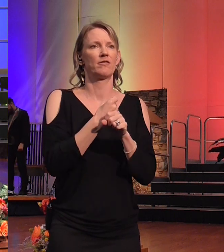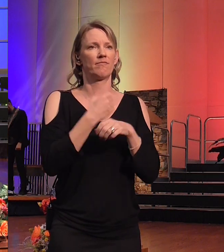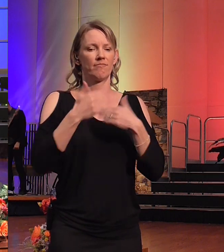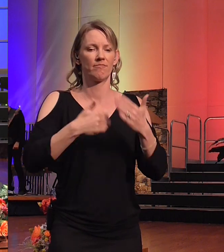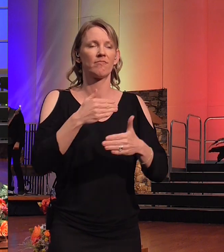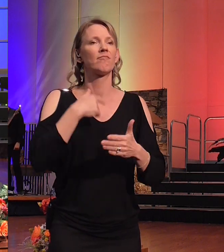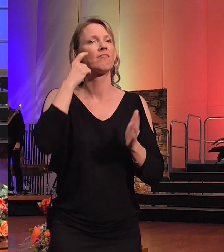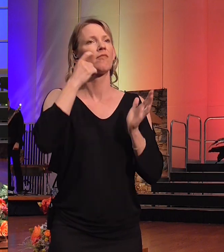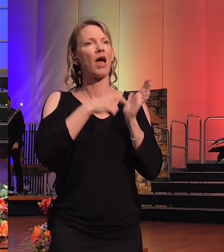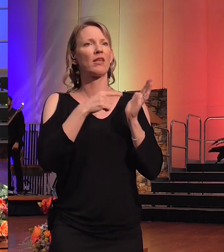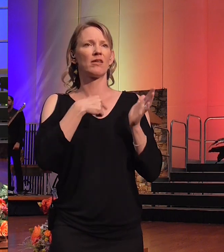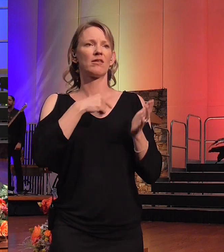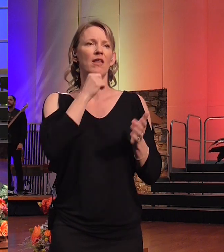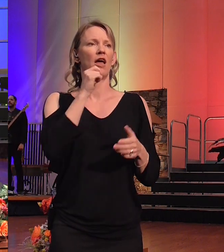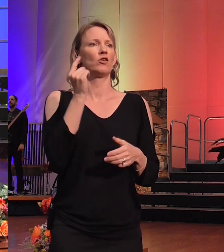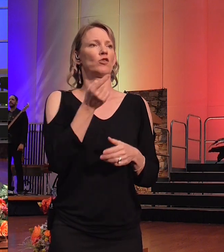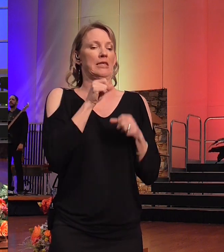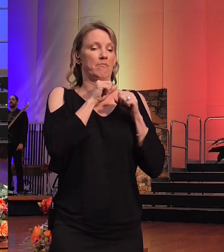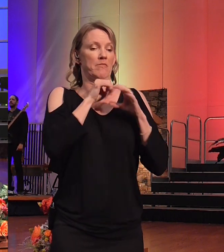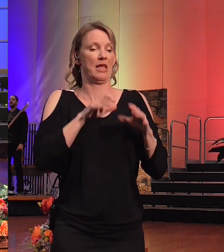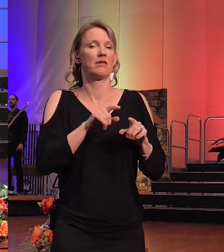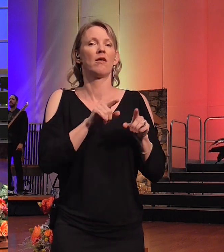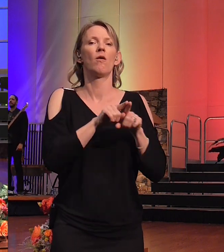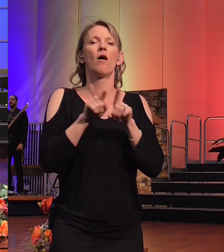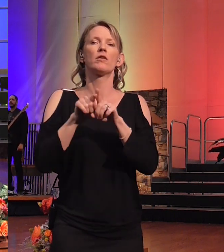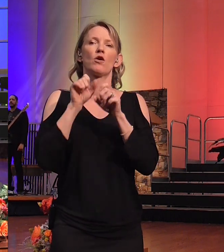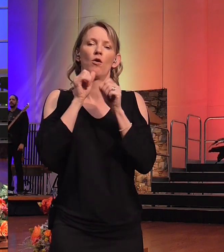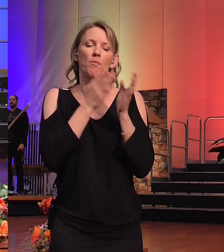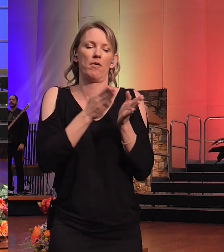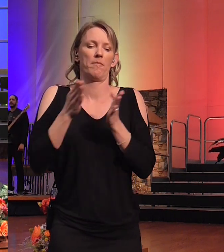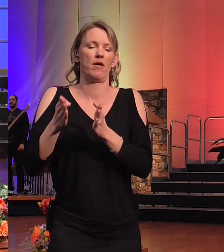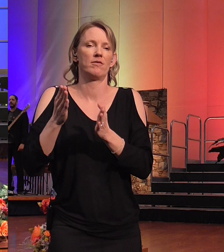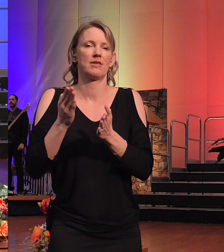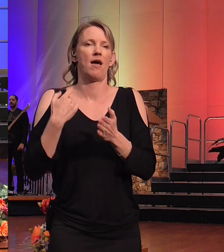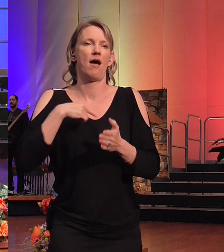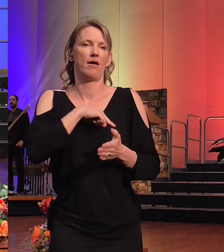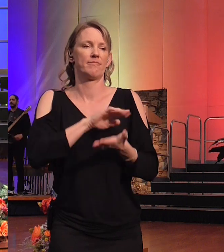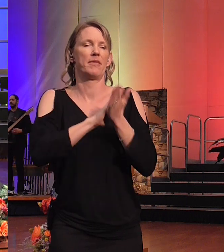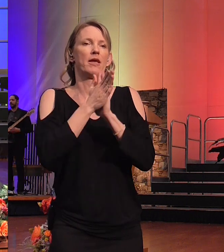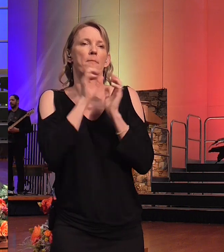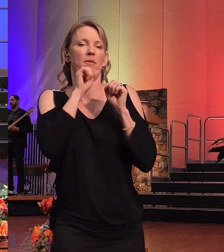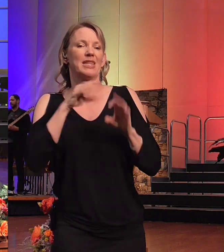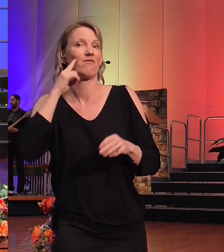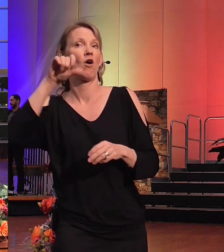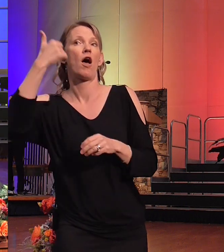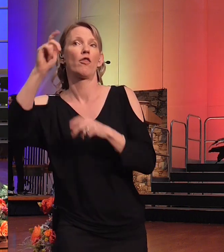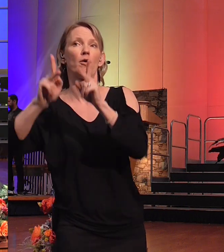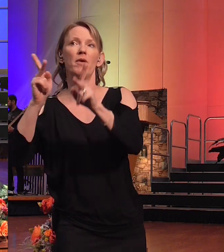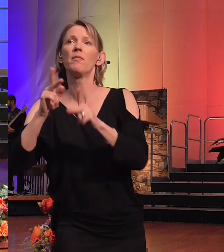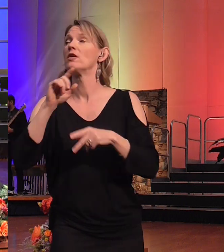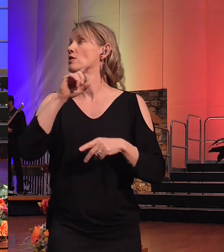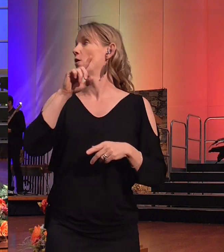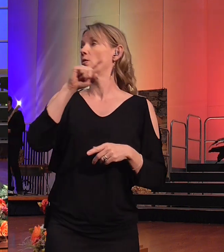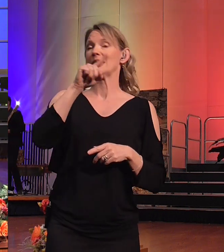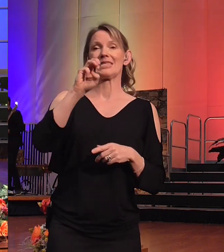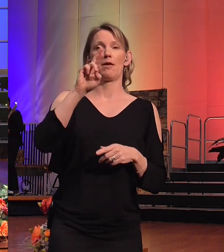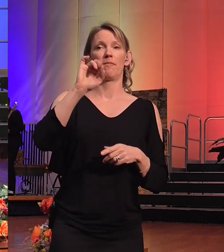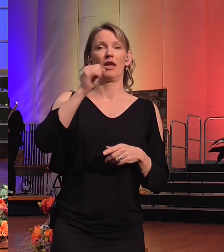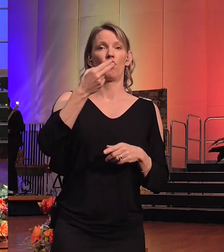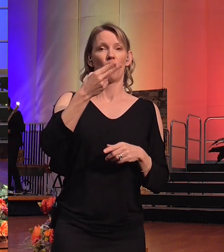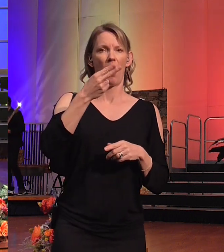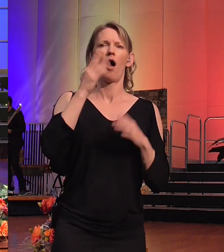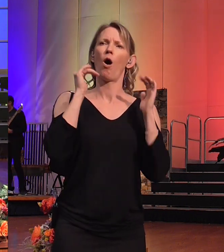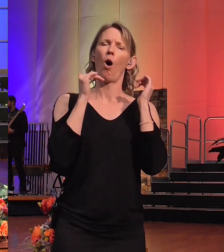we realize that we haven't just been blessed by it, but it prepares us to be a blessing for others. And so, Zemirah, I hope